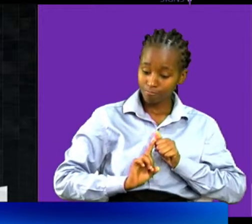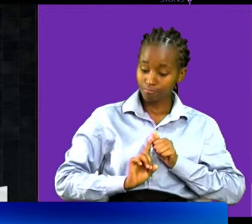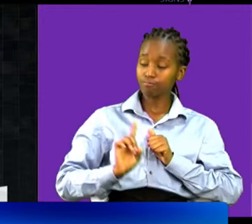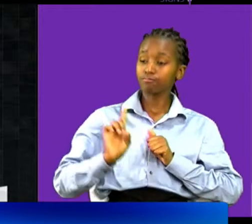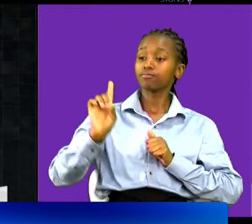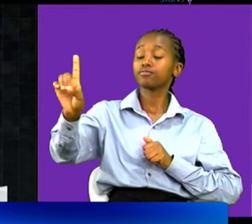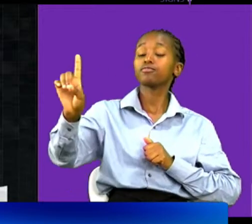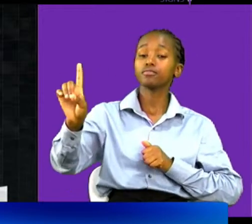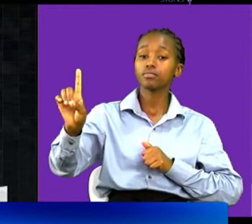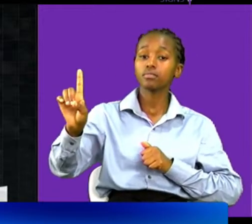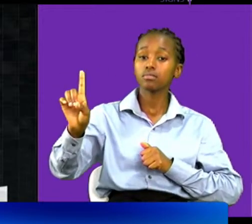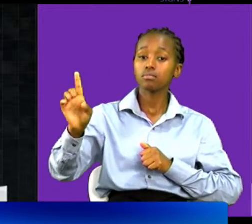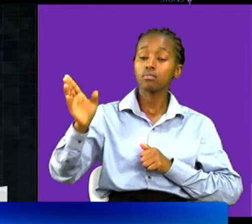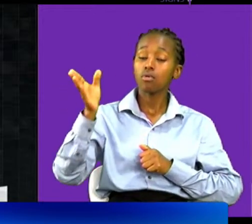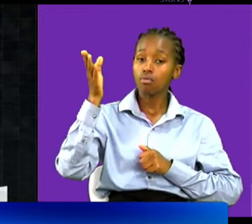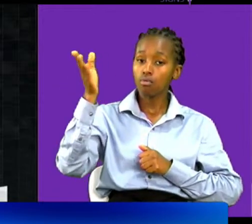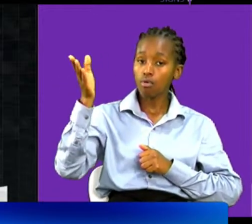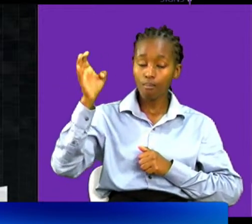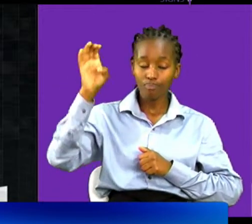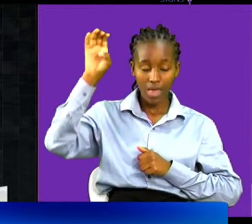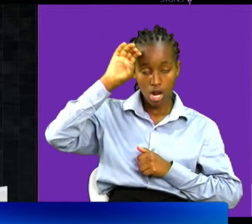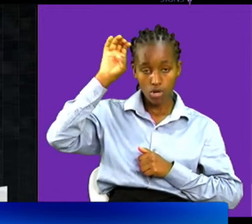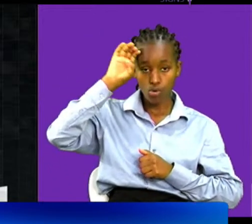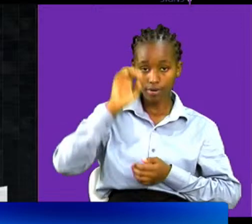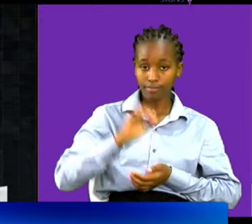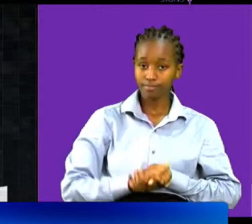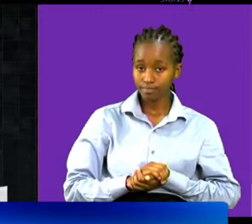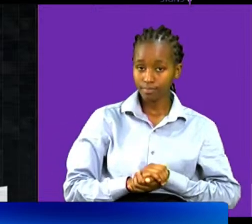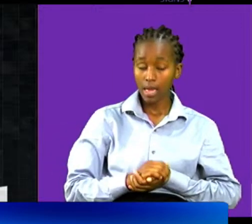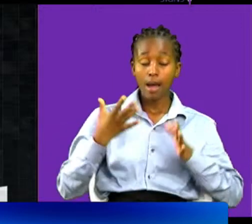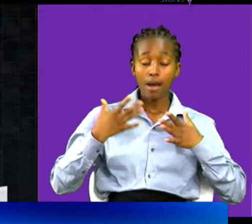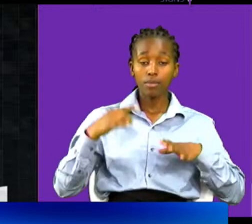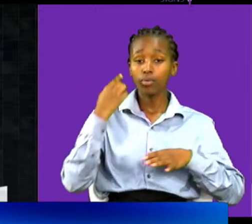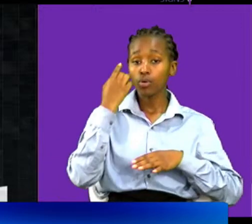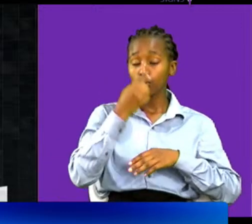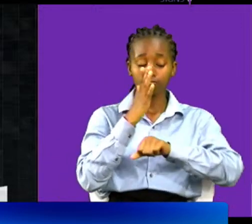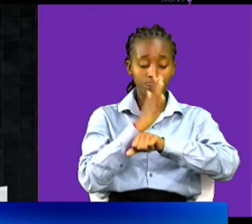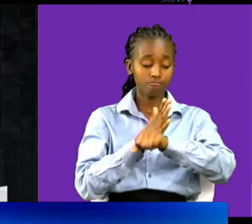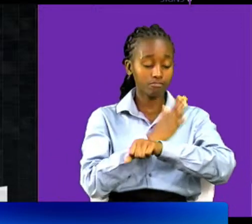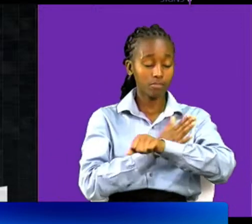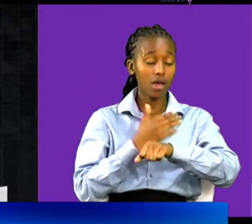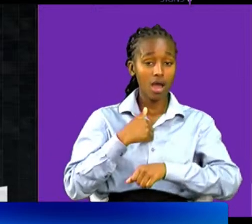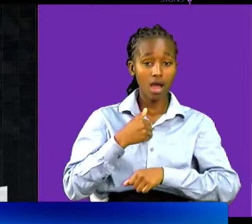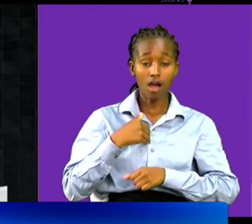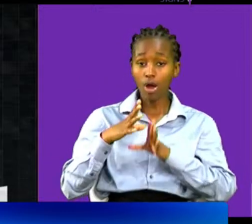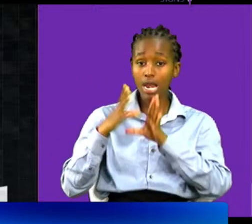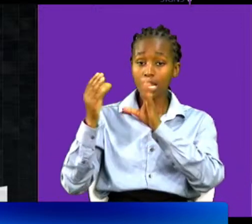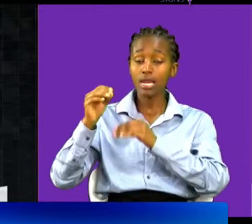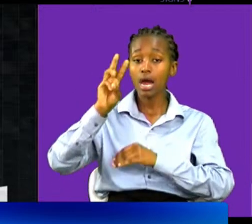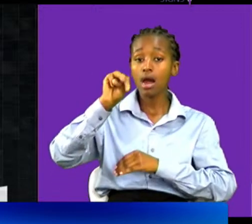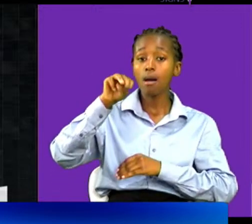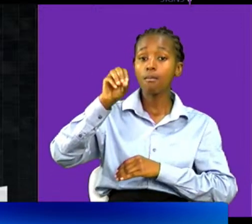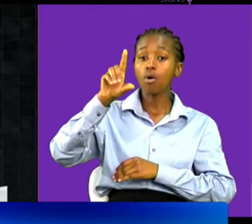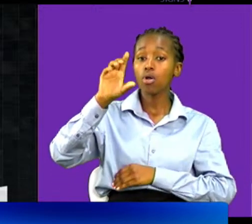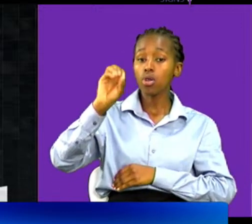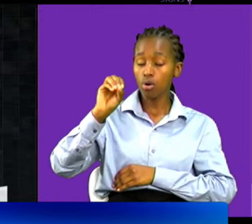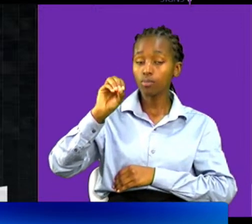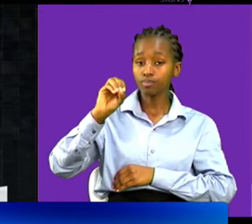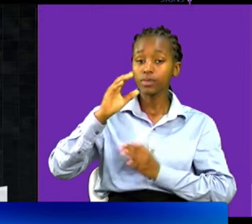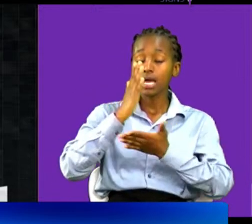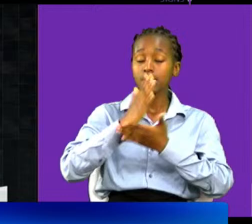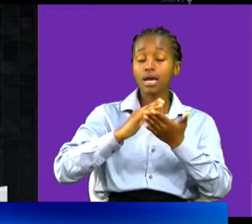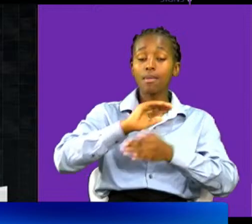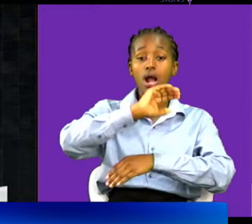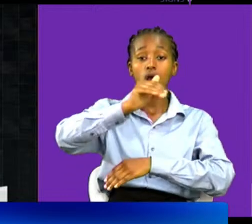the opposite direction, Eldoret. Those injured were rushed to Molo Sub-County Hospital while the bodies